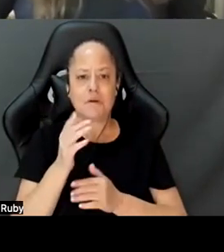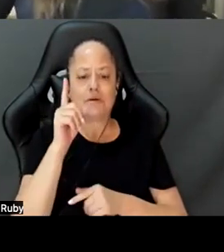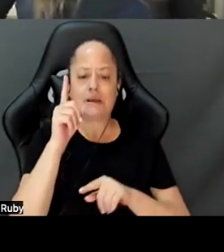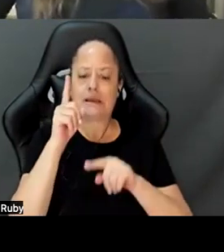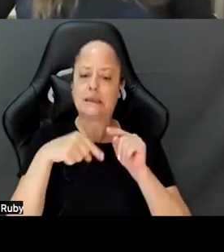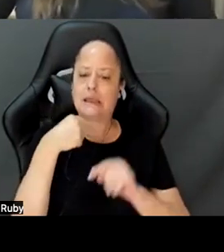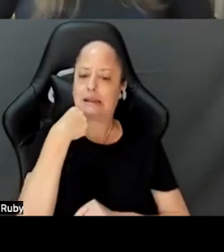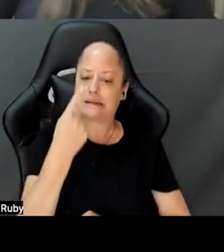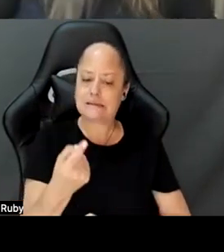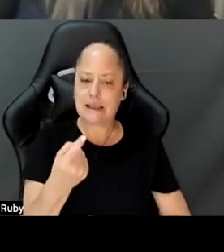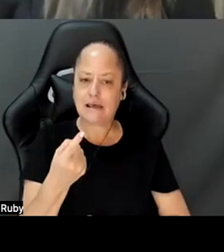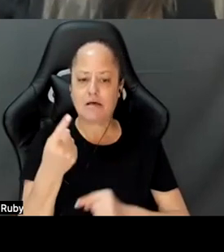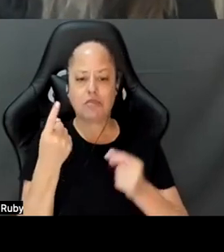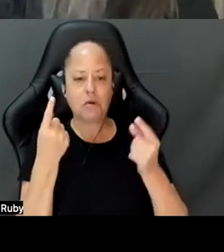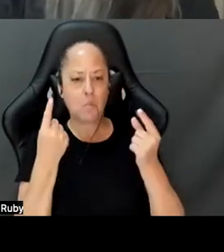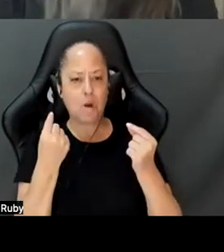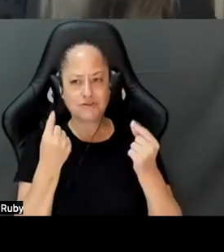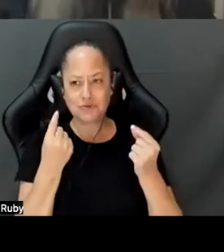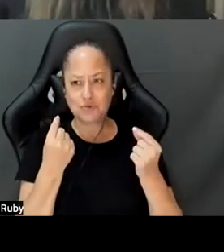them, like, you don't want to tell them what to do.